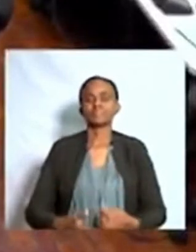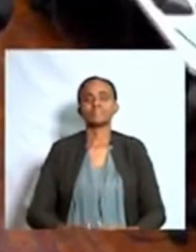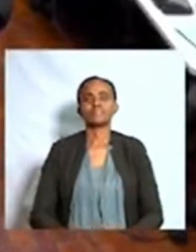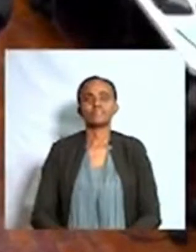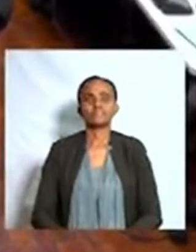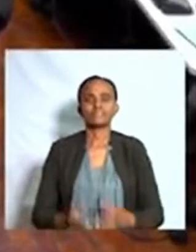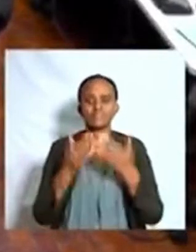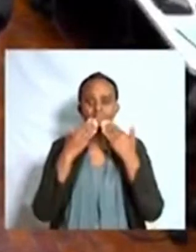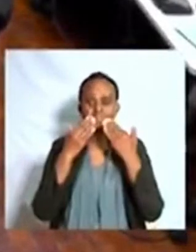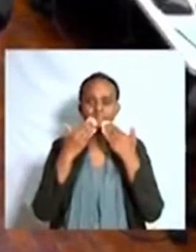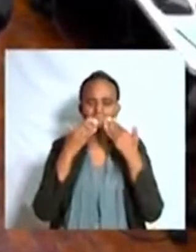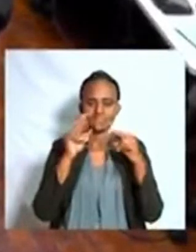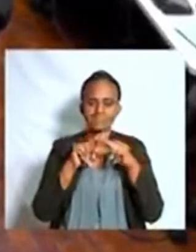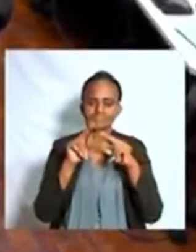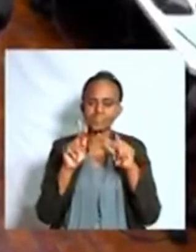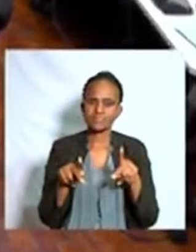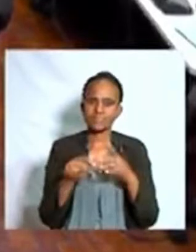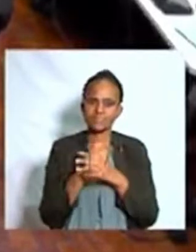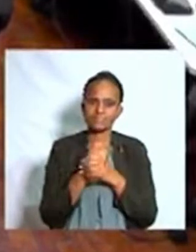Thank you, Chair.